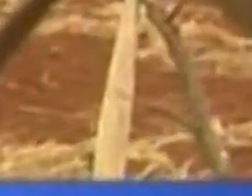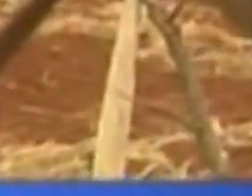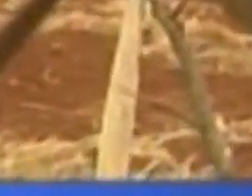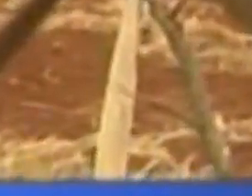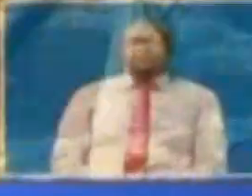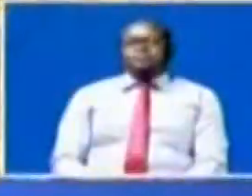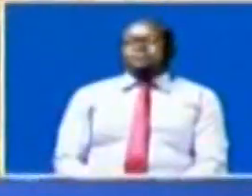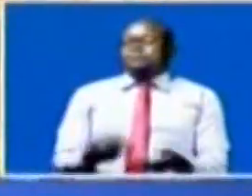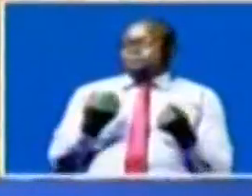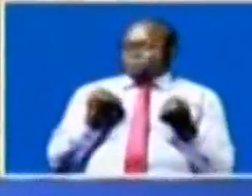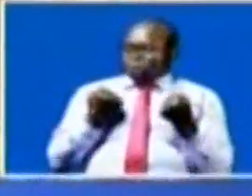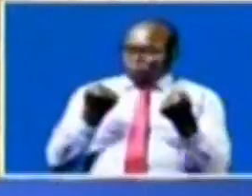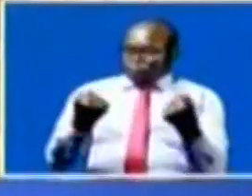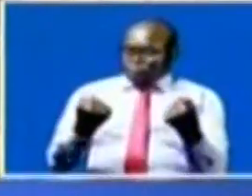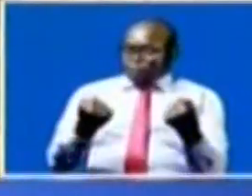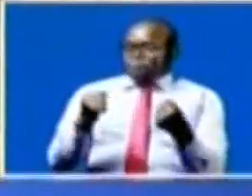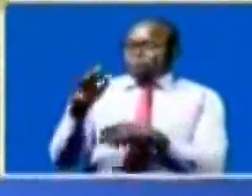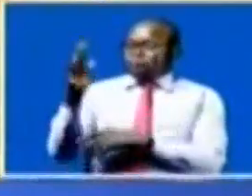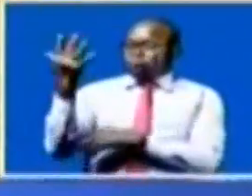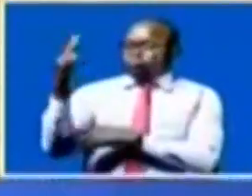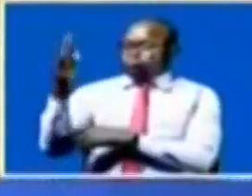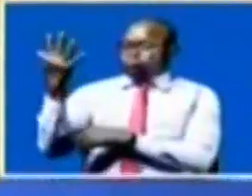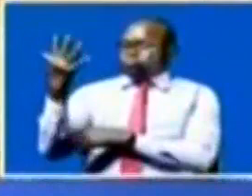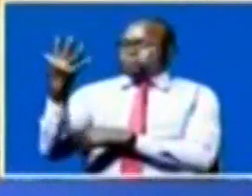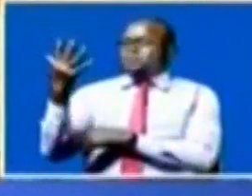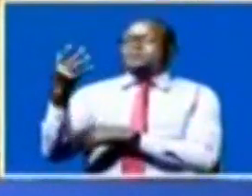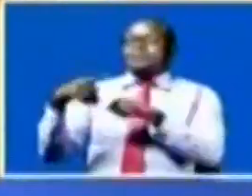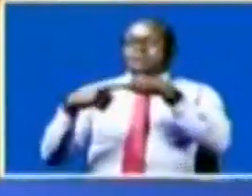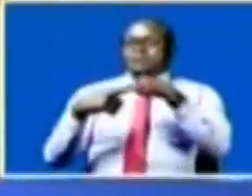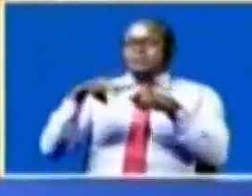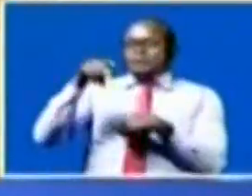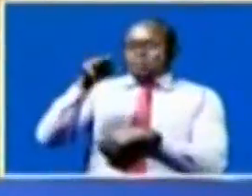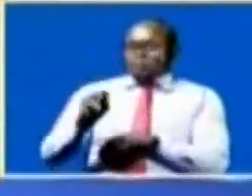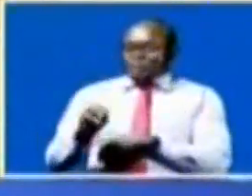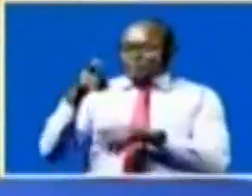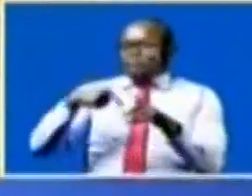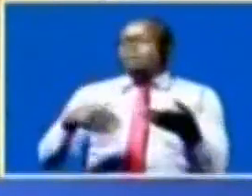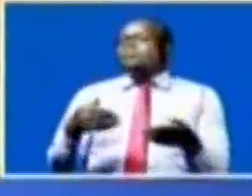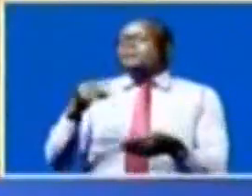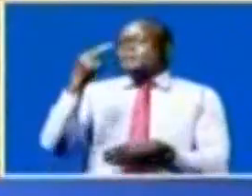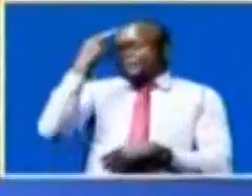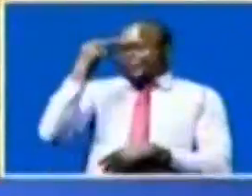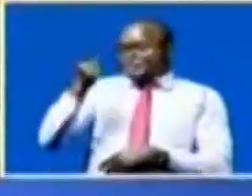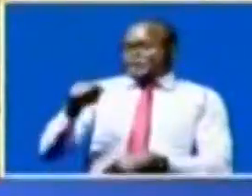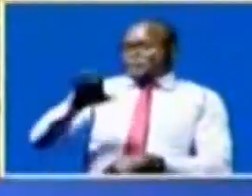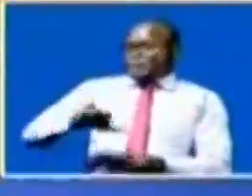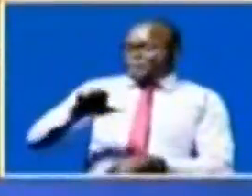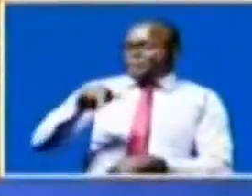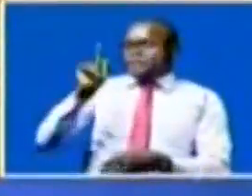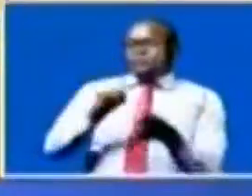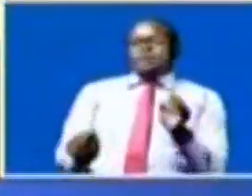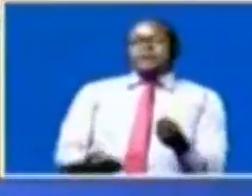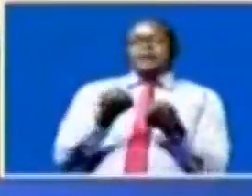If you drive deep into the bushes of a Rankau village some 6 kilometers from Sultan Hamoud, this is what welcomes you.